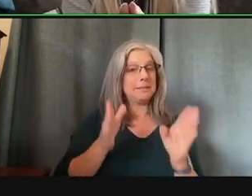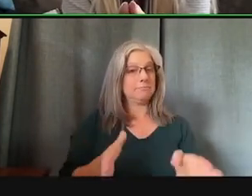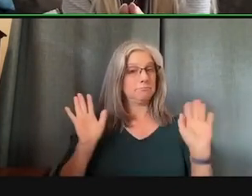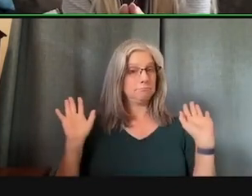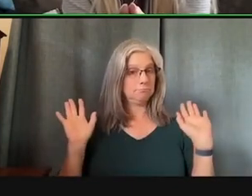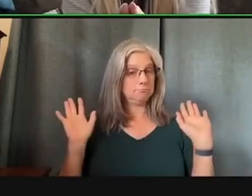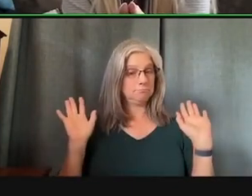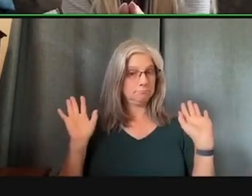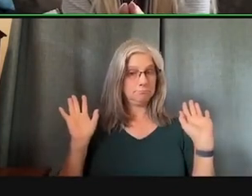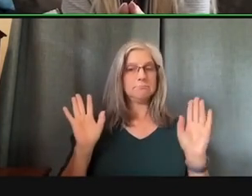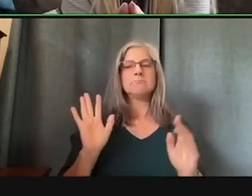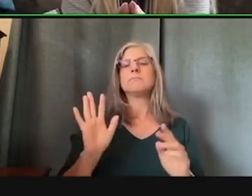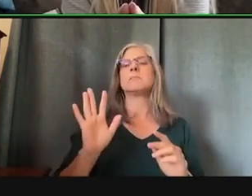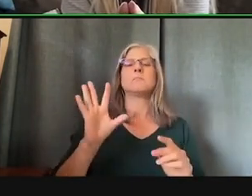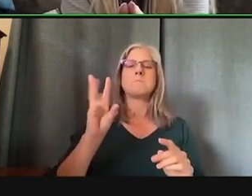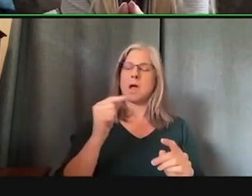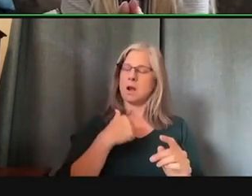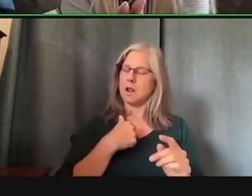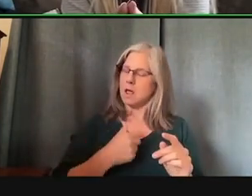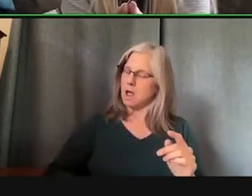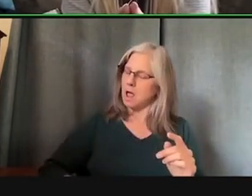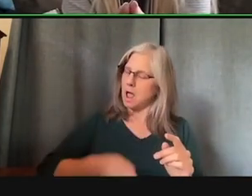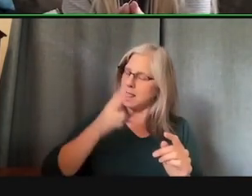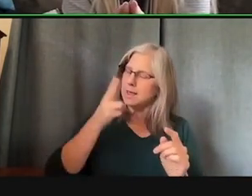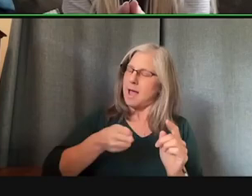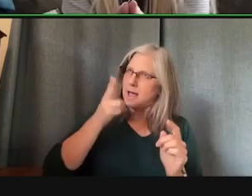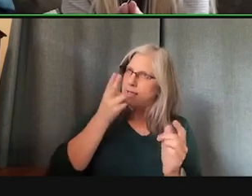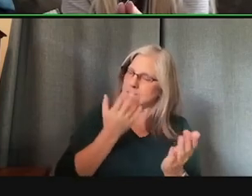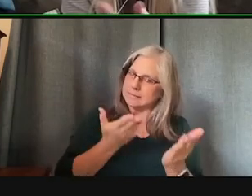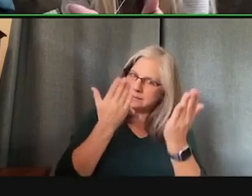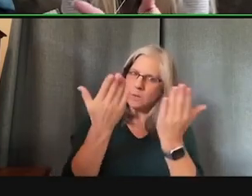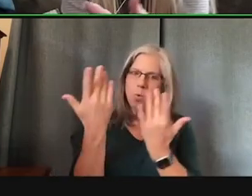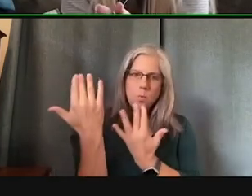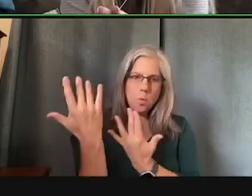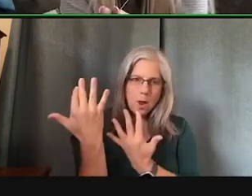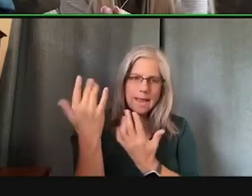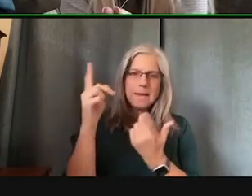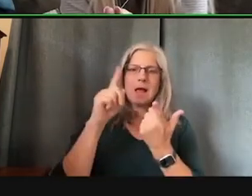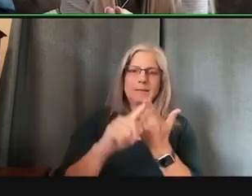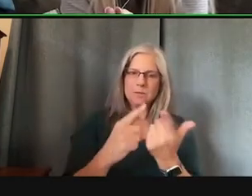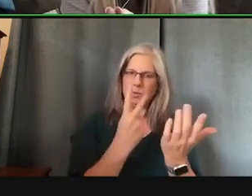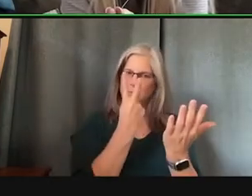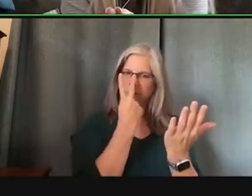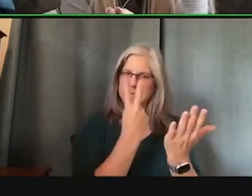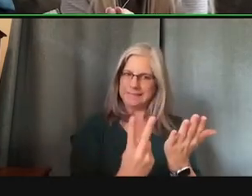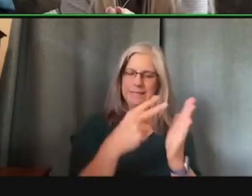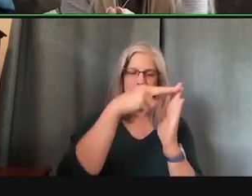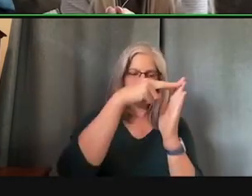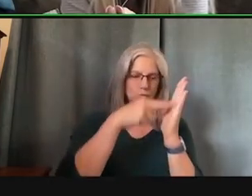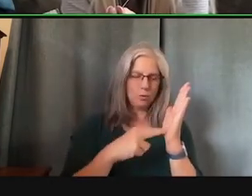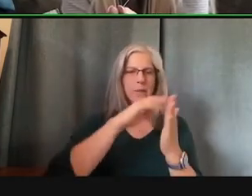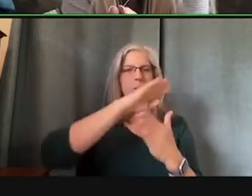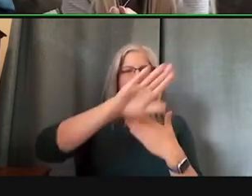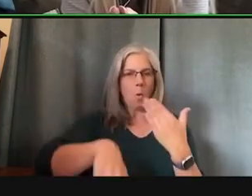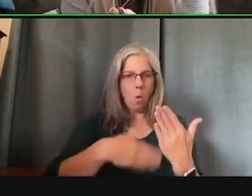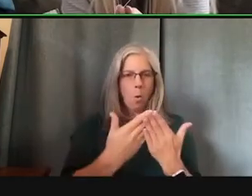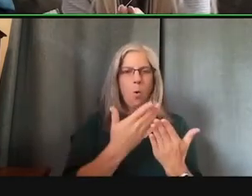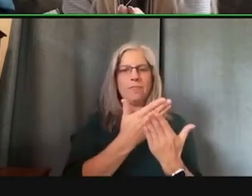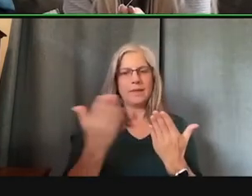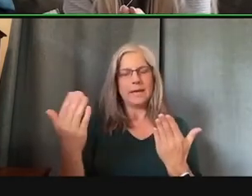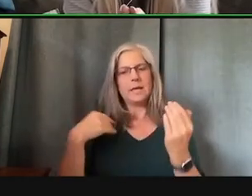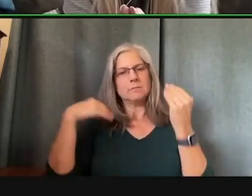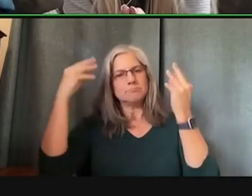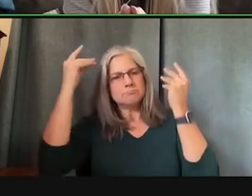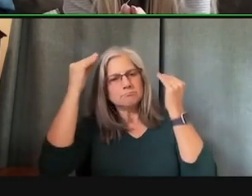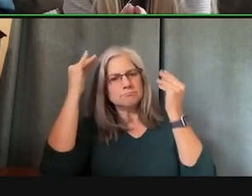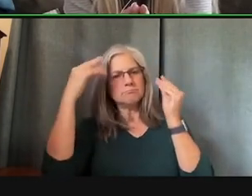So that's fine, but I would highly, highly encourage you to wait until you get the entire IEP document in your hands and have a chance to read